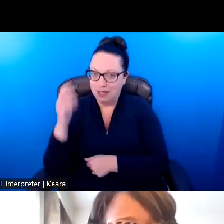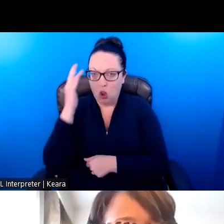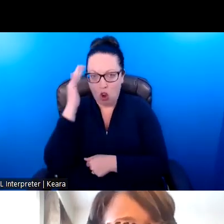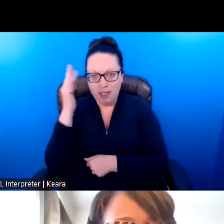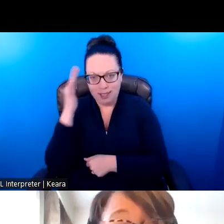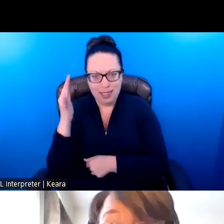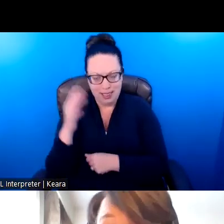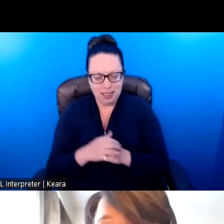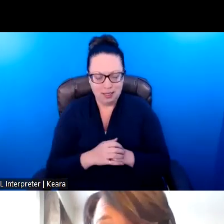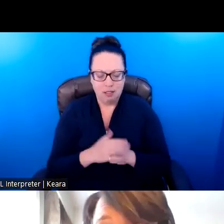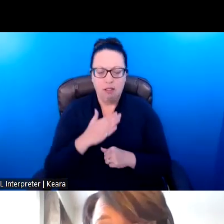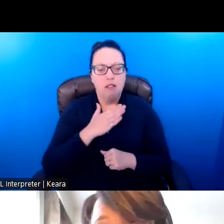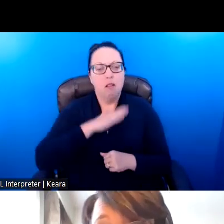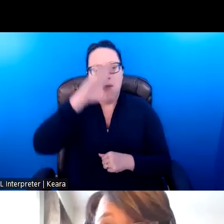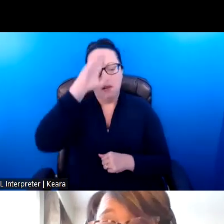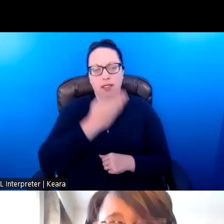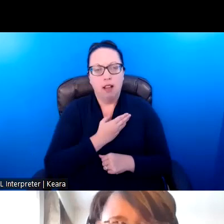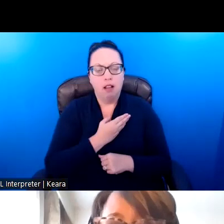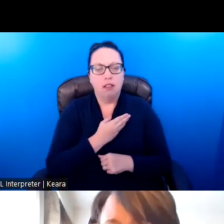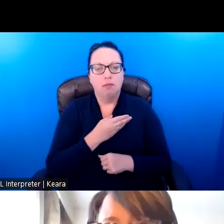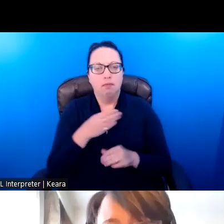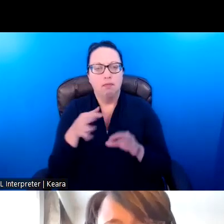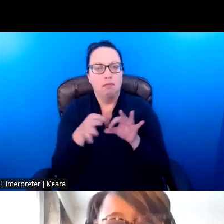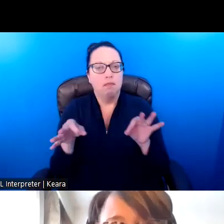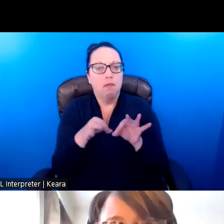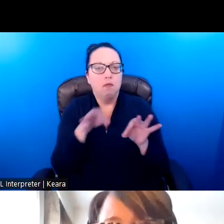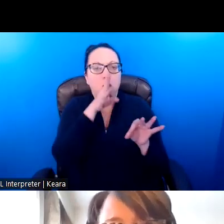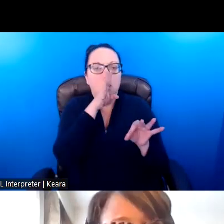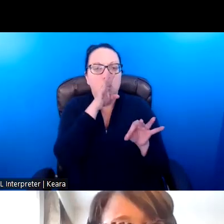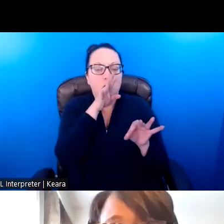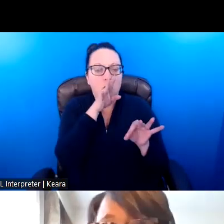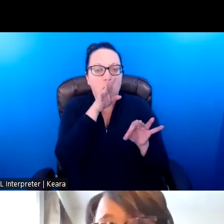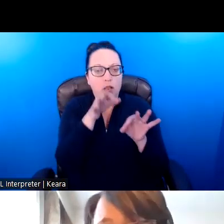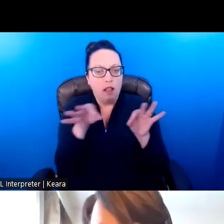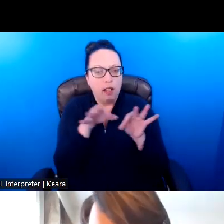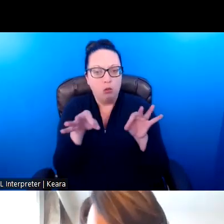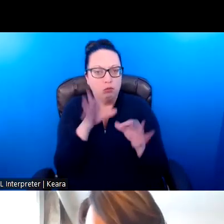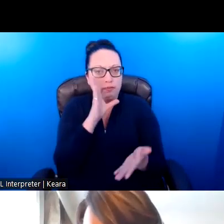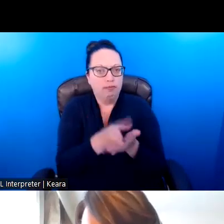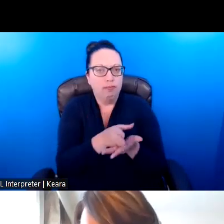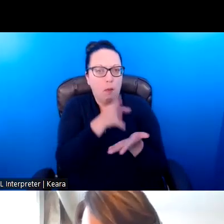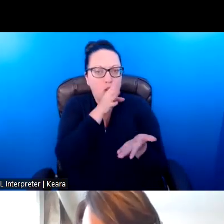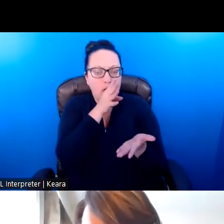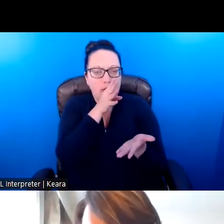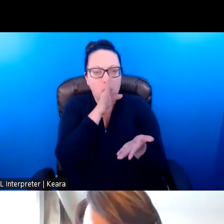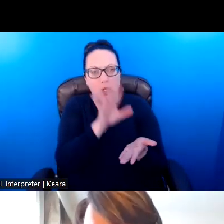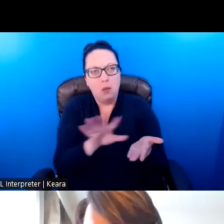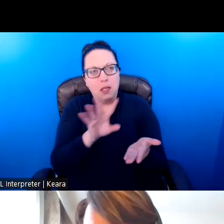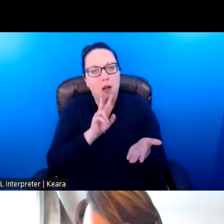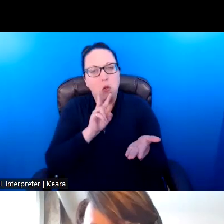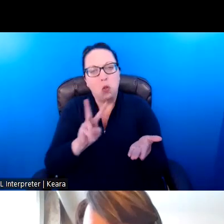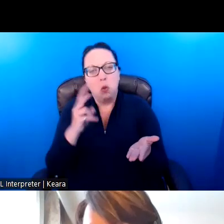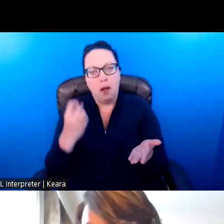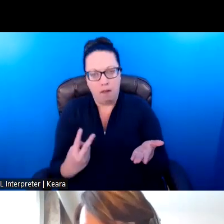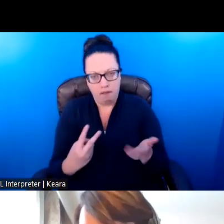his speech when he was about 2.5 years old. He just stopped talking. So I